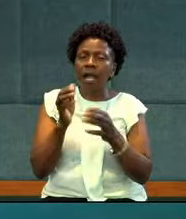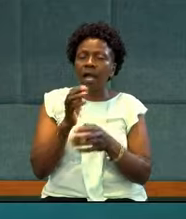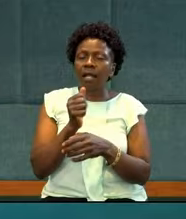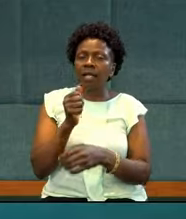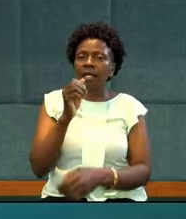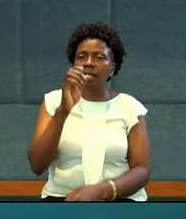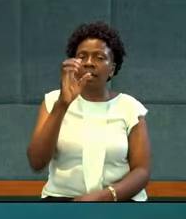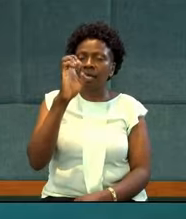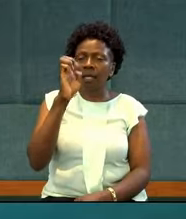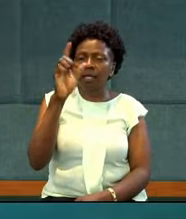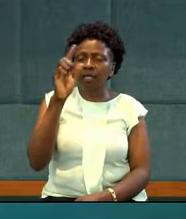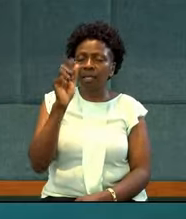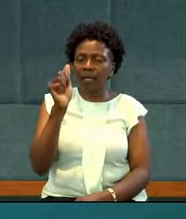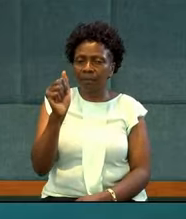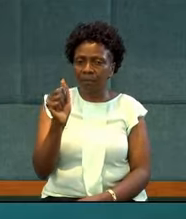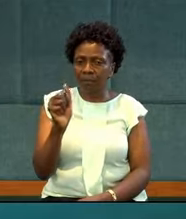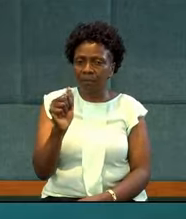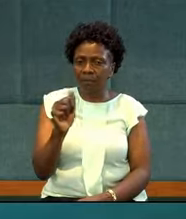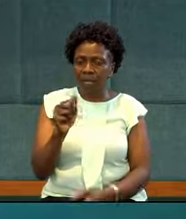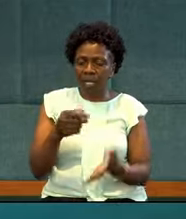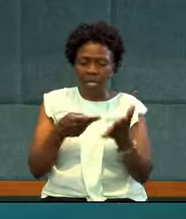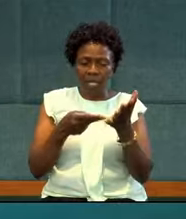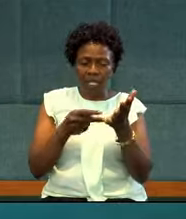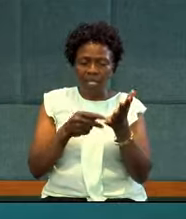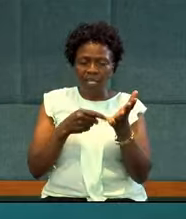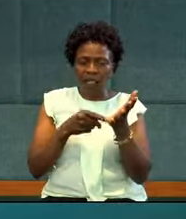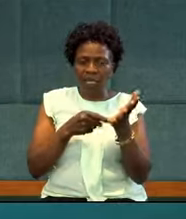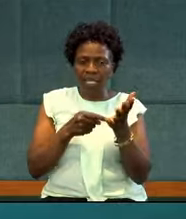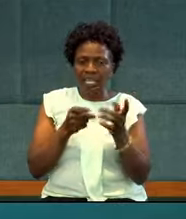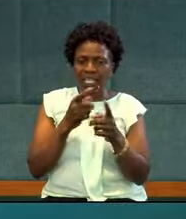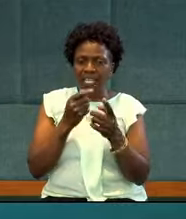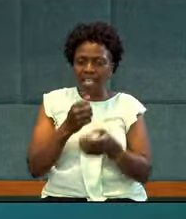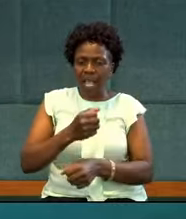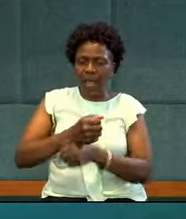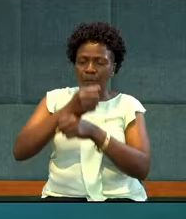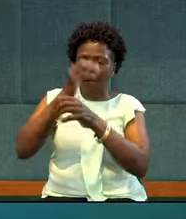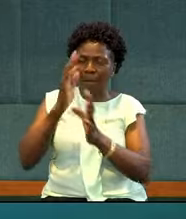which in Kiswahili is translated as Msaidizi.